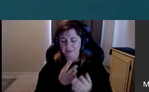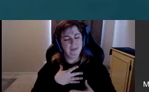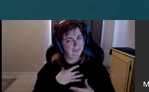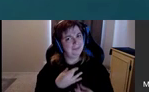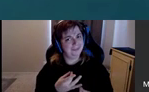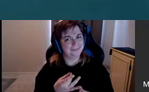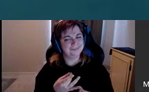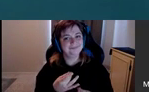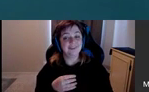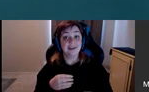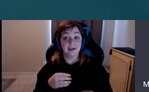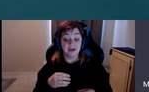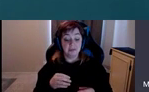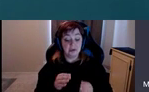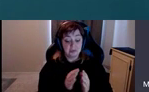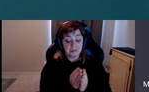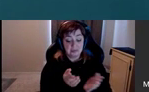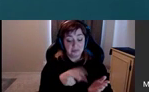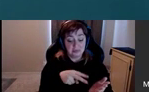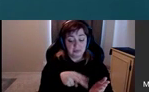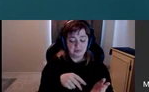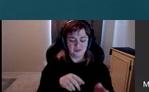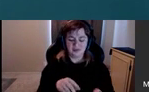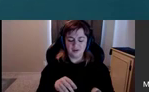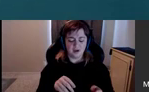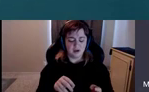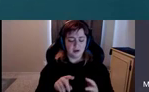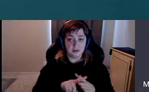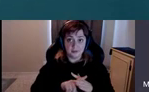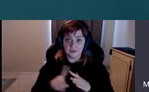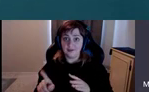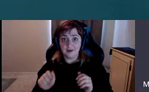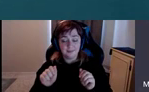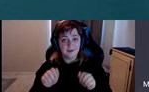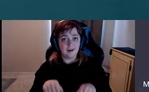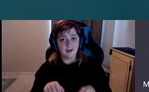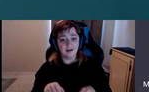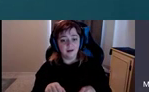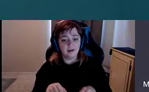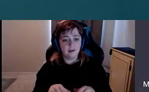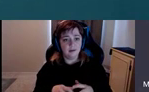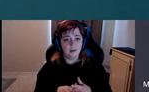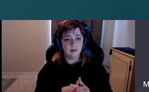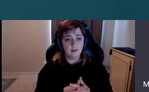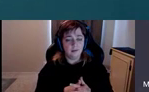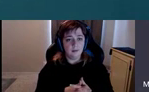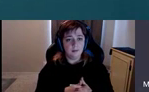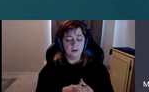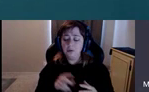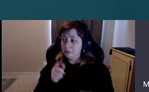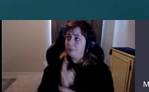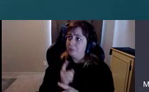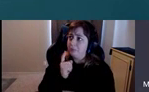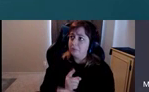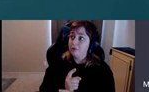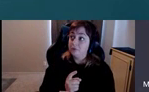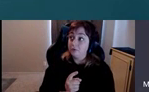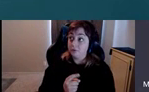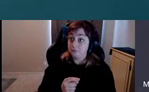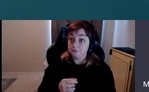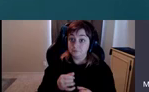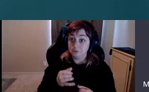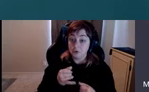it's a way of escaping and it's a way of feeling something that's different. Great. Right. Thank you. Yeah. And then, so the last comment I'll share with you